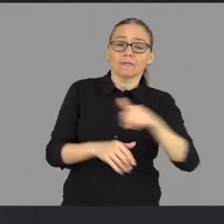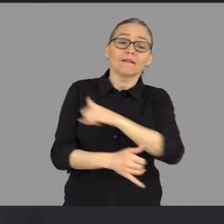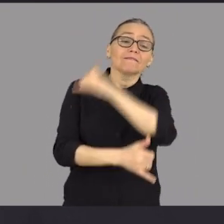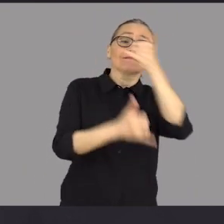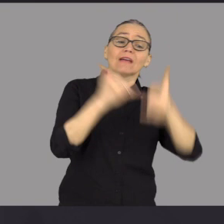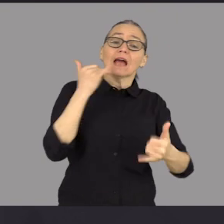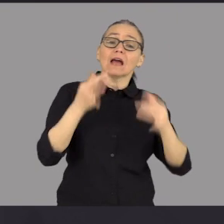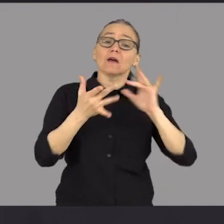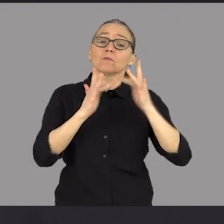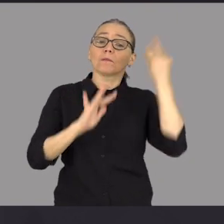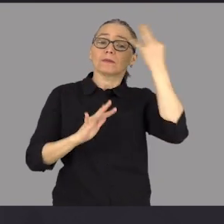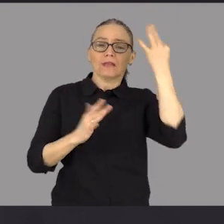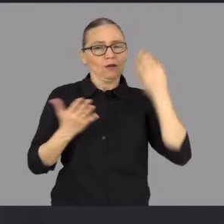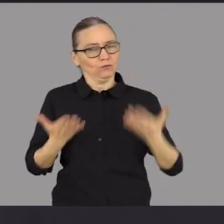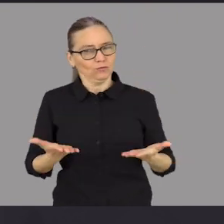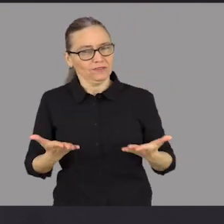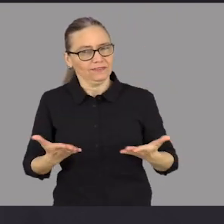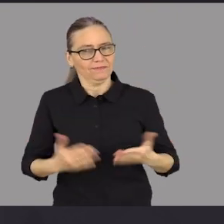today's webinar.